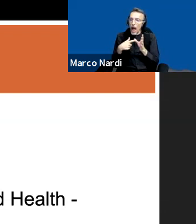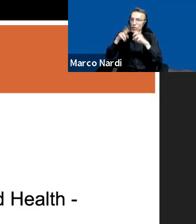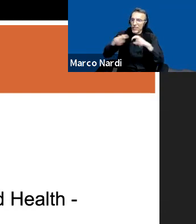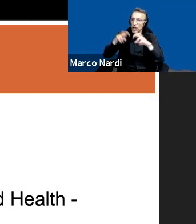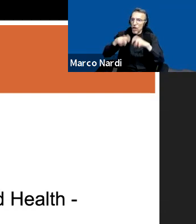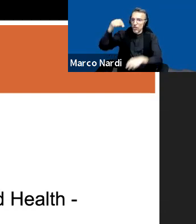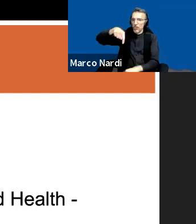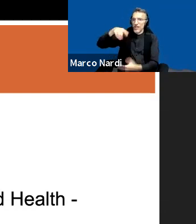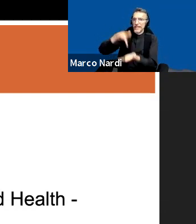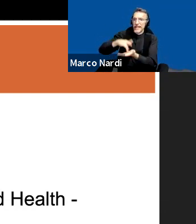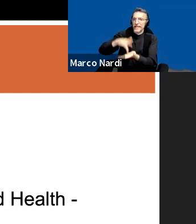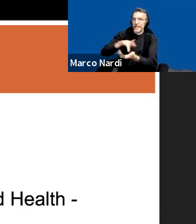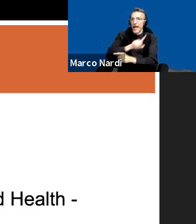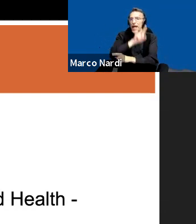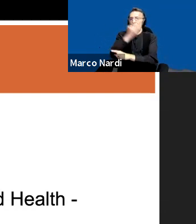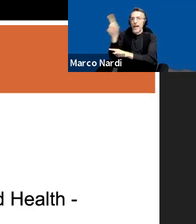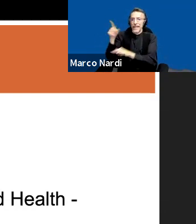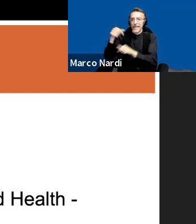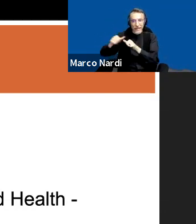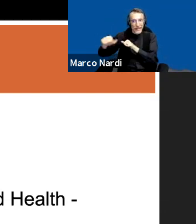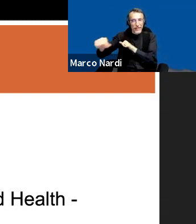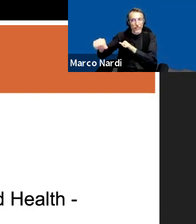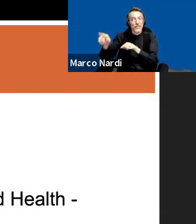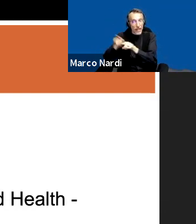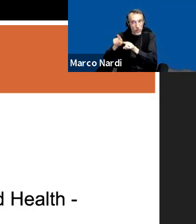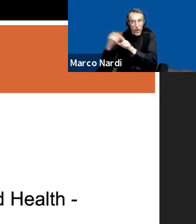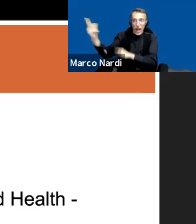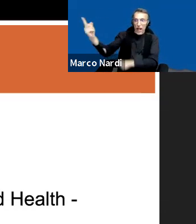that centre later in this series as well.